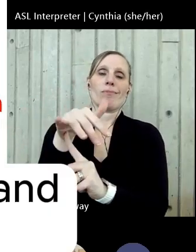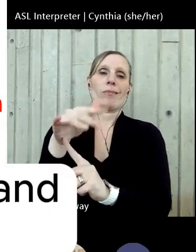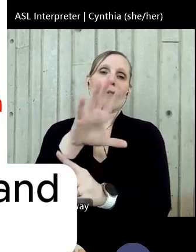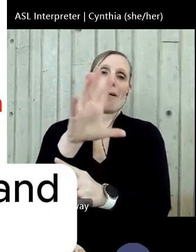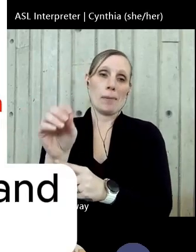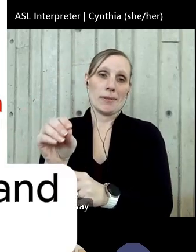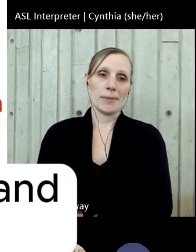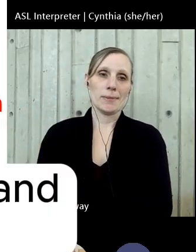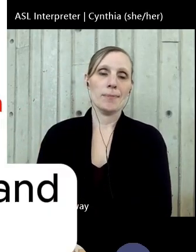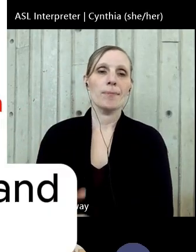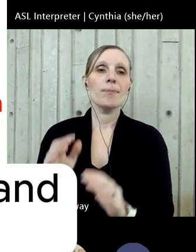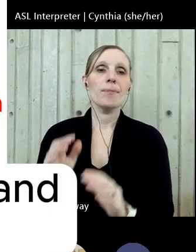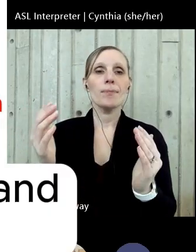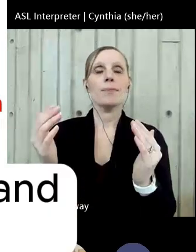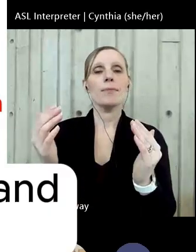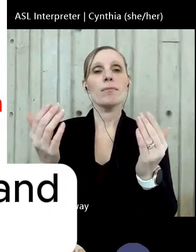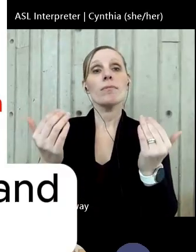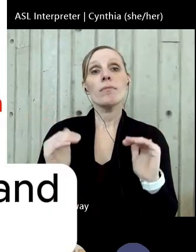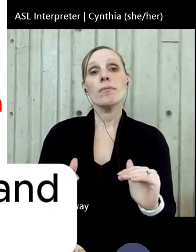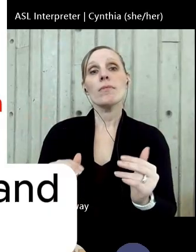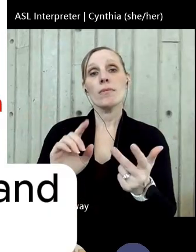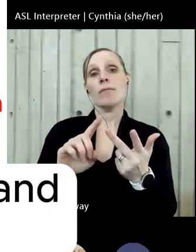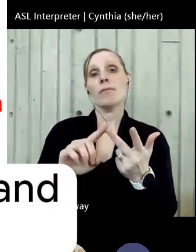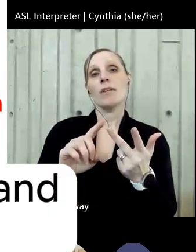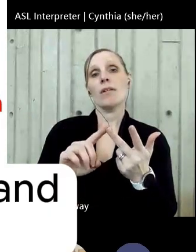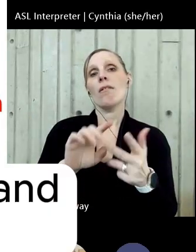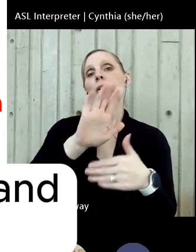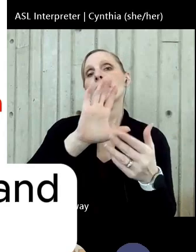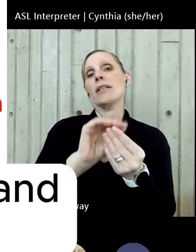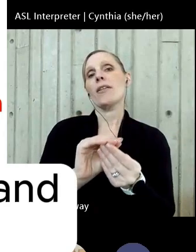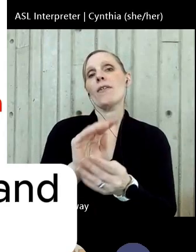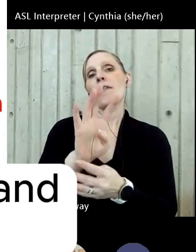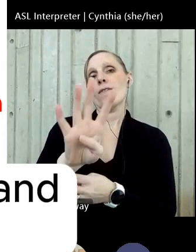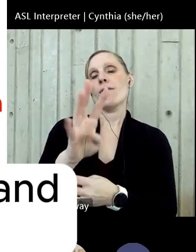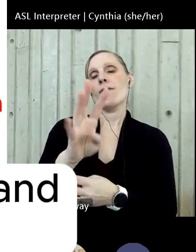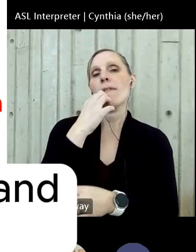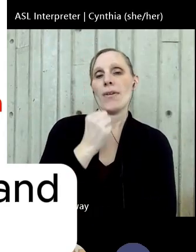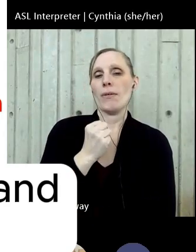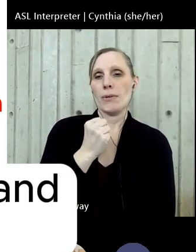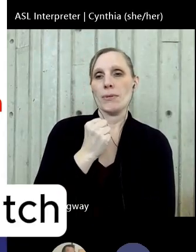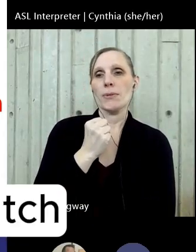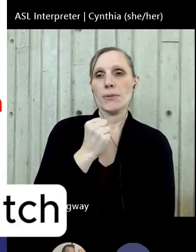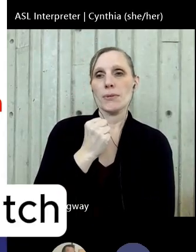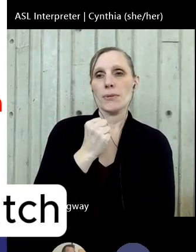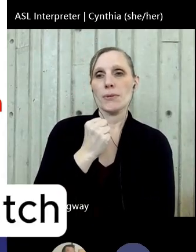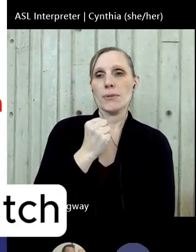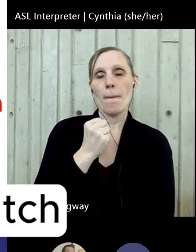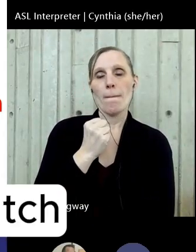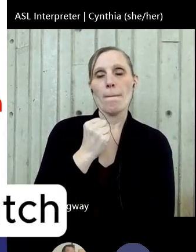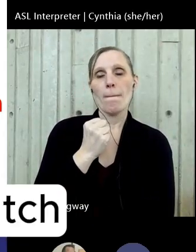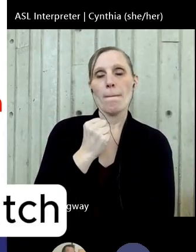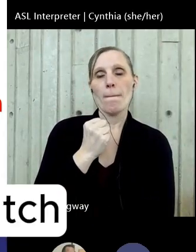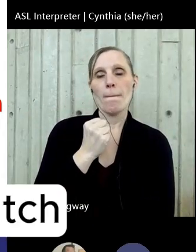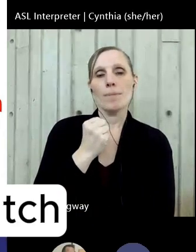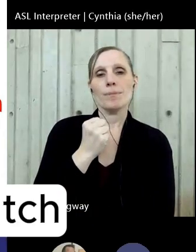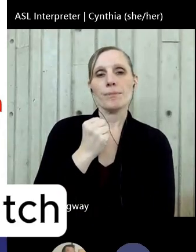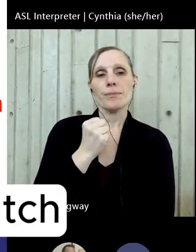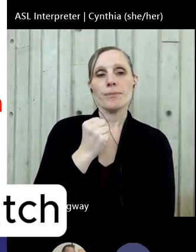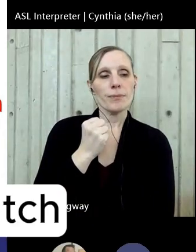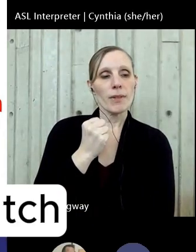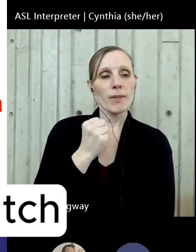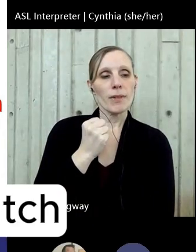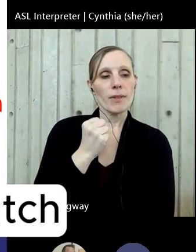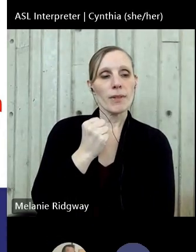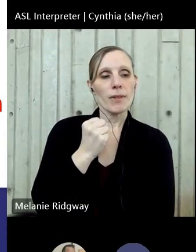We have 4 core values that really stem and are included into the design of My